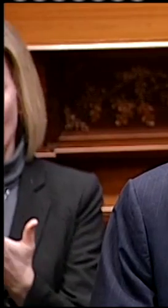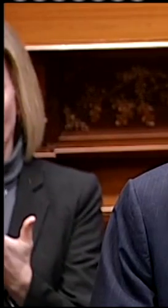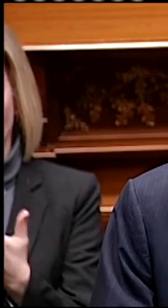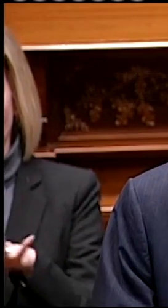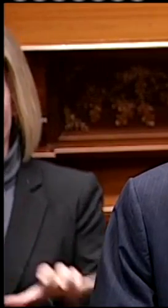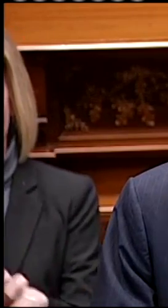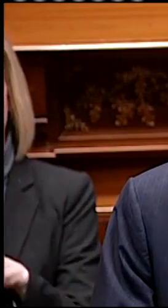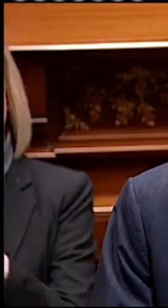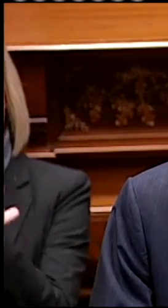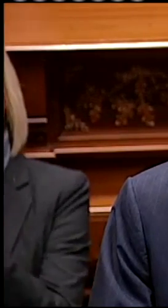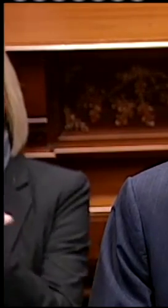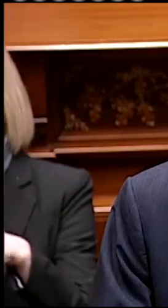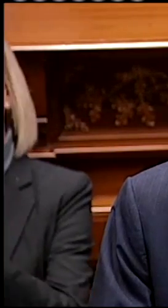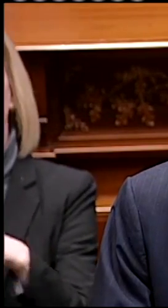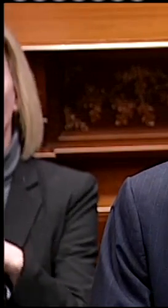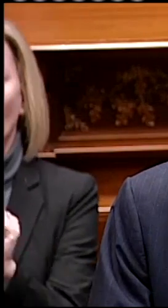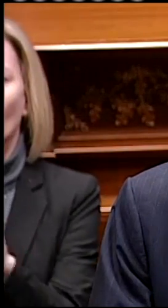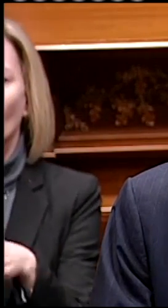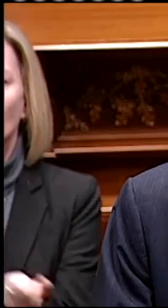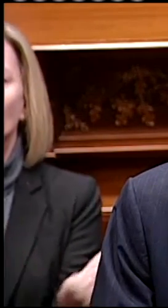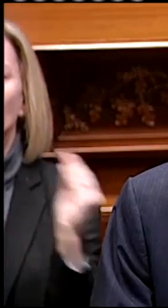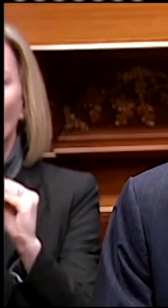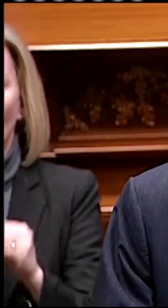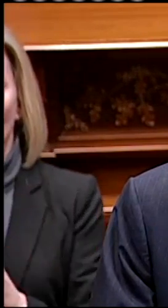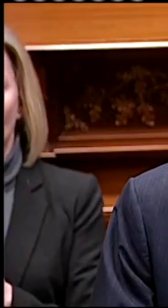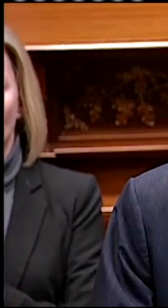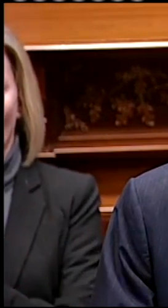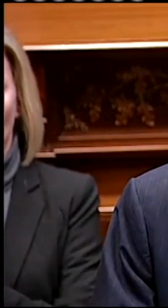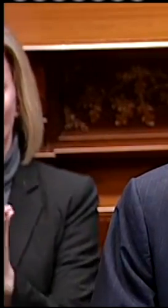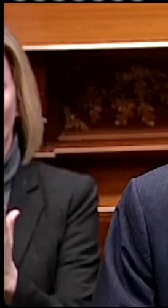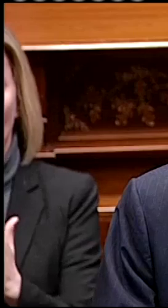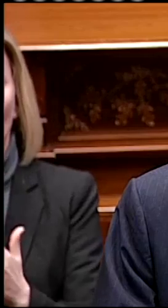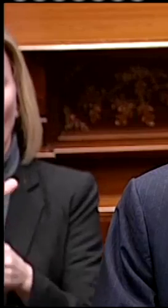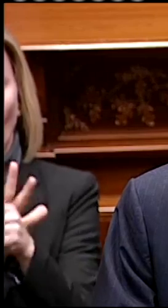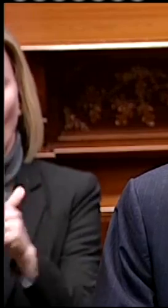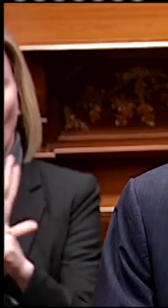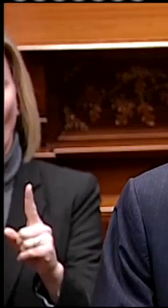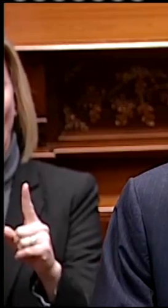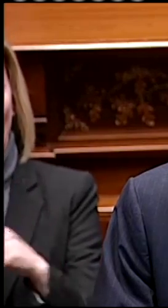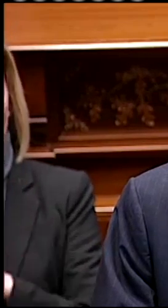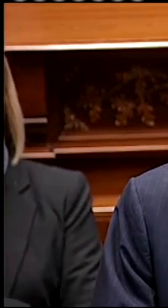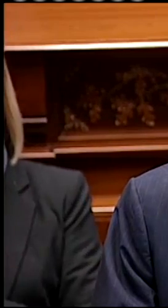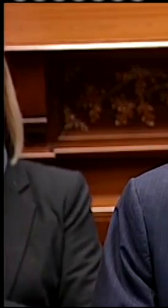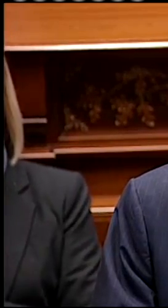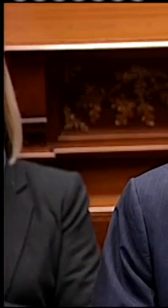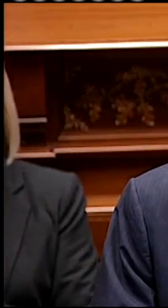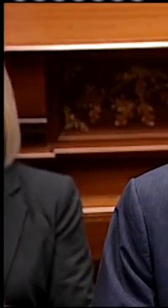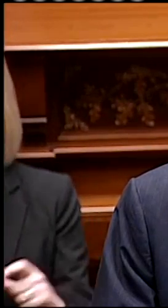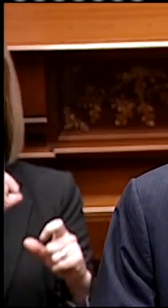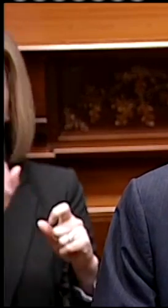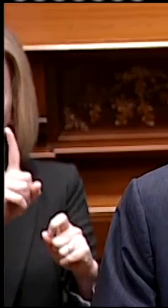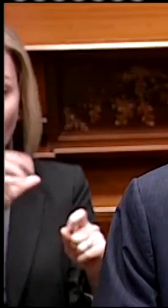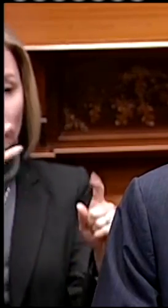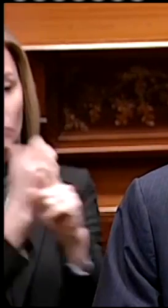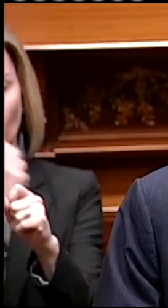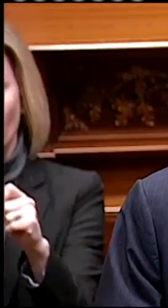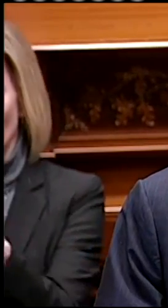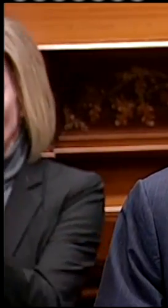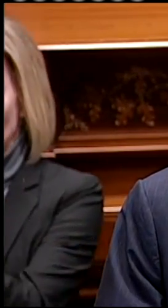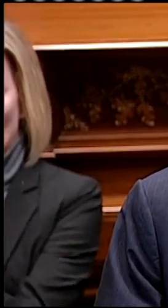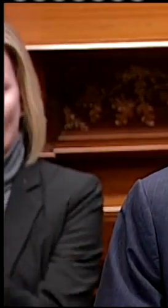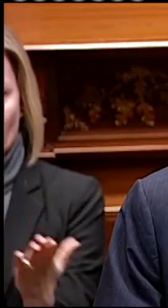businesses, and generate more tax dollars for local governments. It's a win-win-win